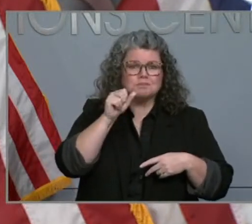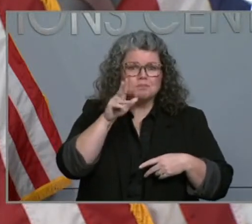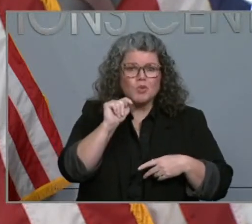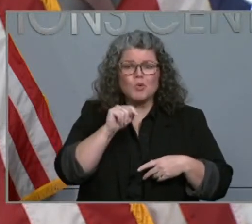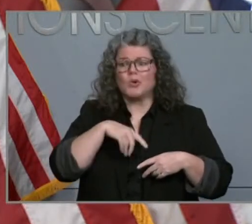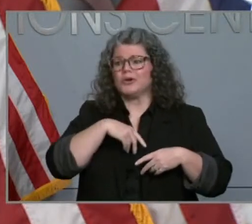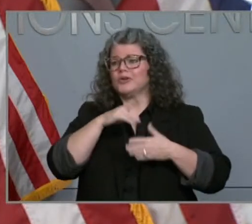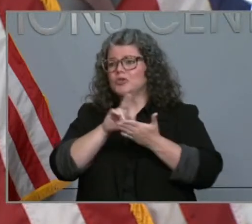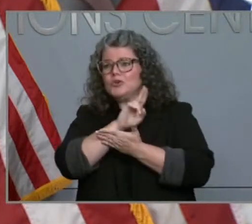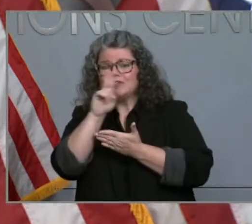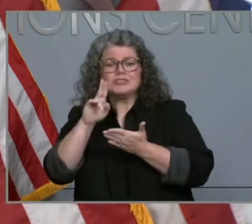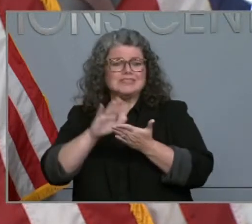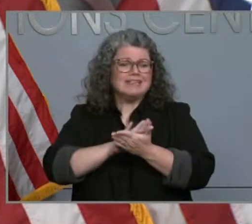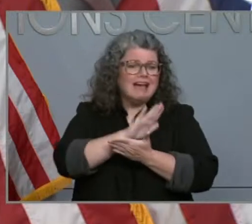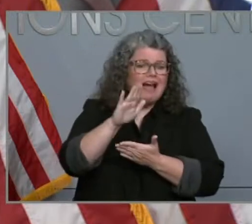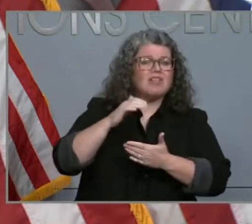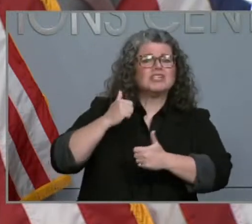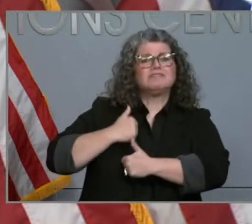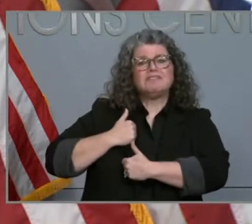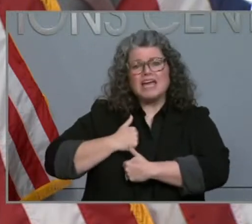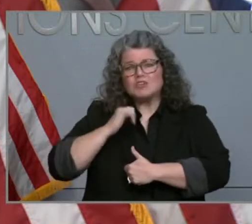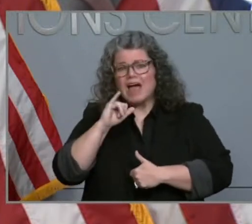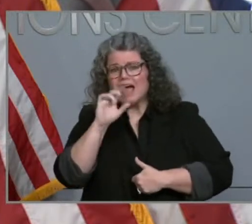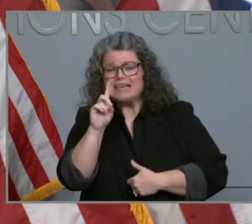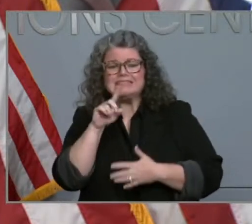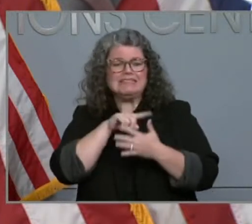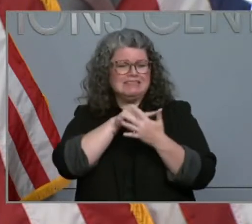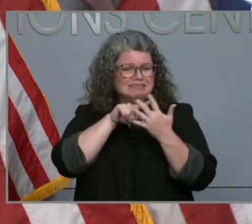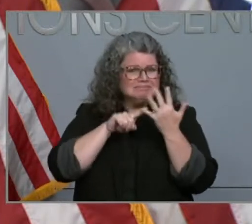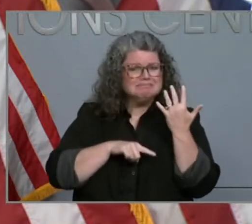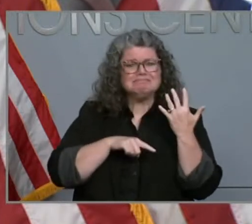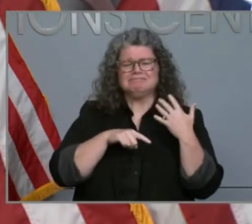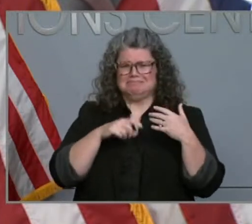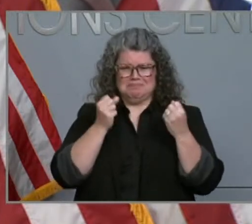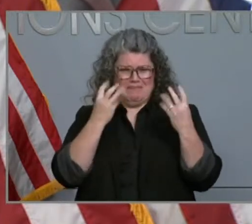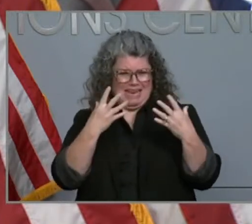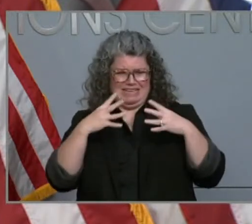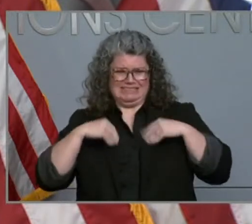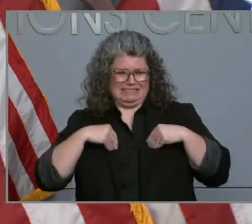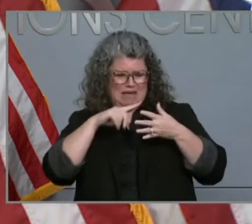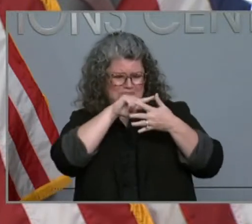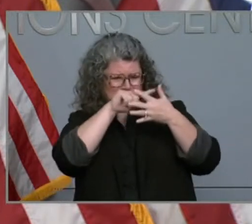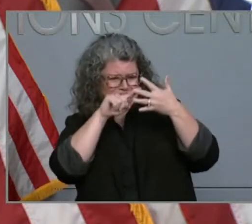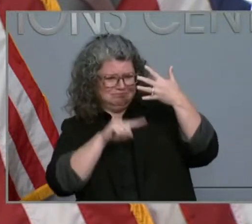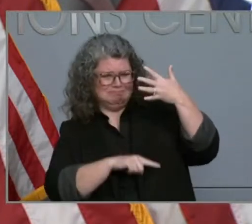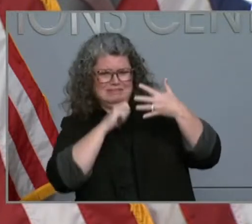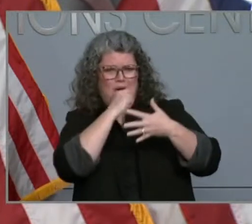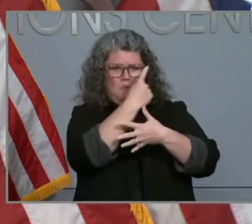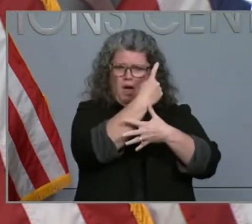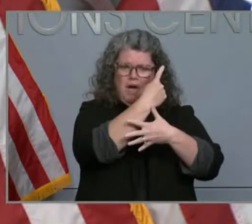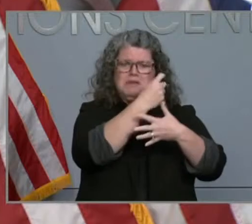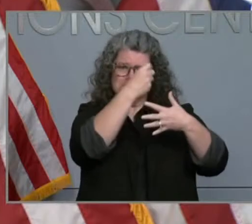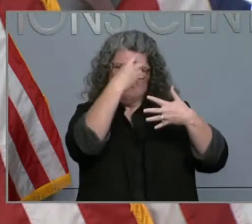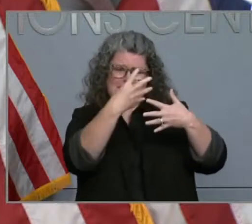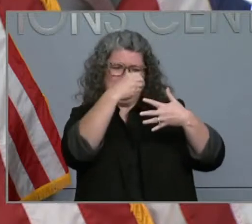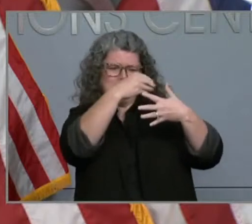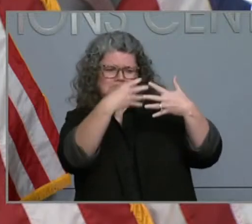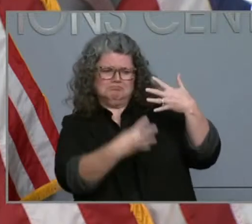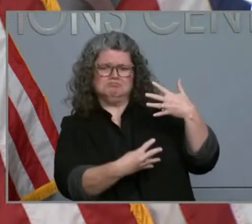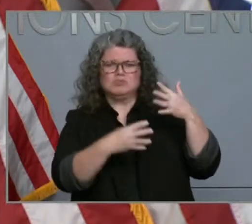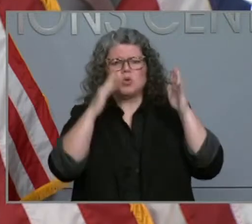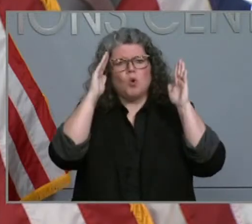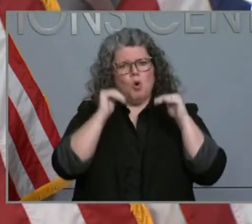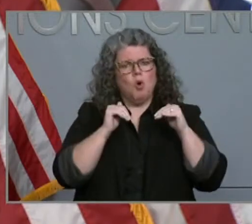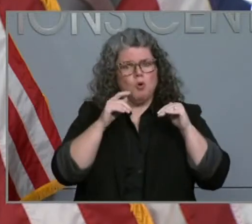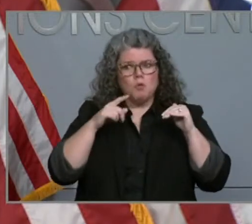college, community college IDs are acceptable forms as well. So we're hopeful that we were able to help voters